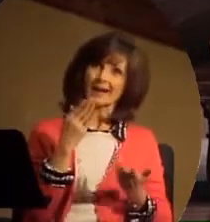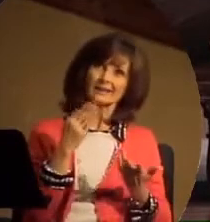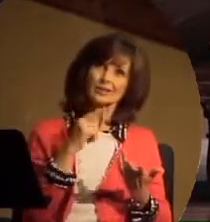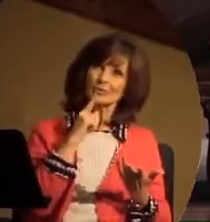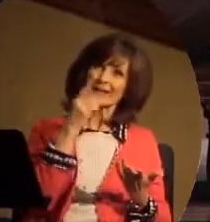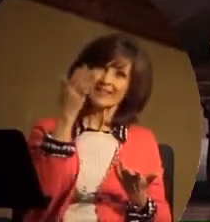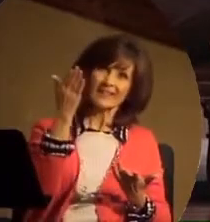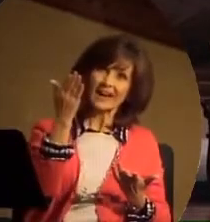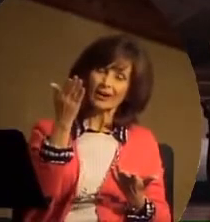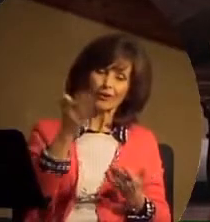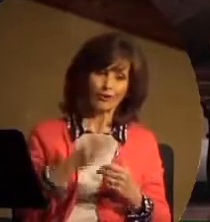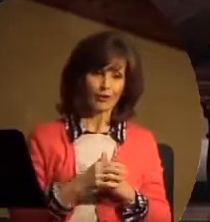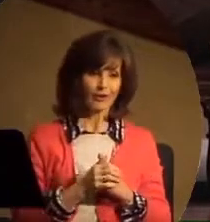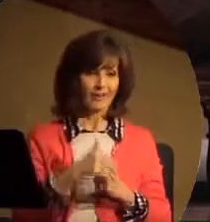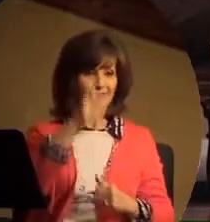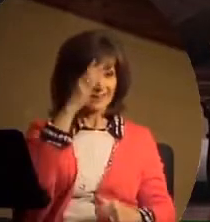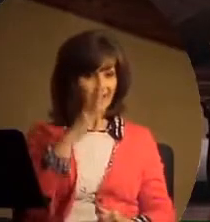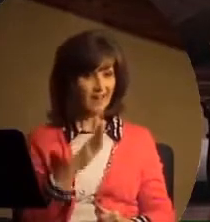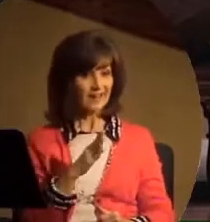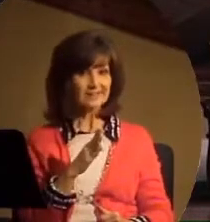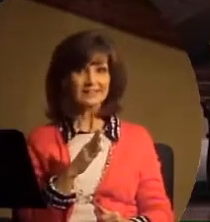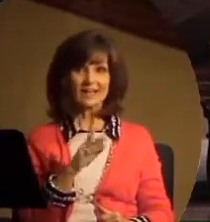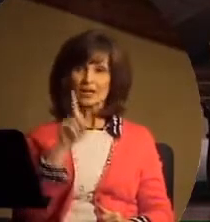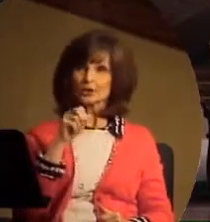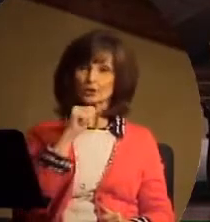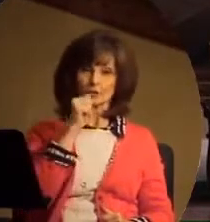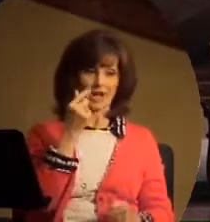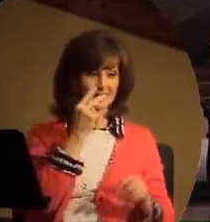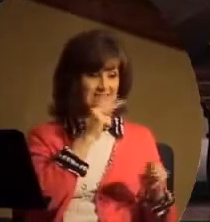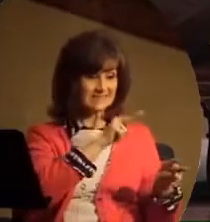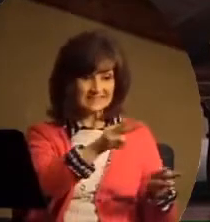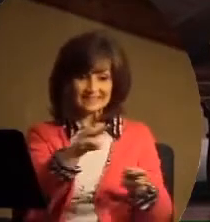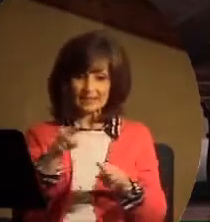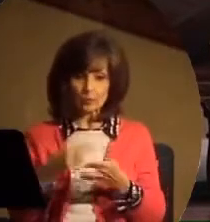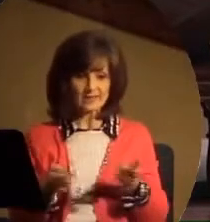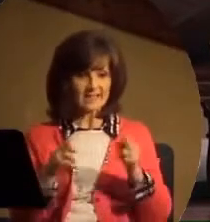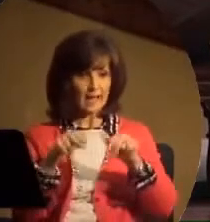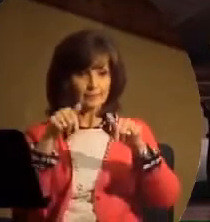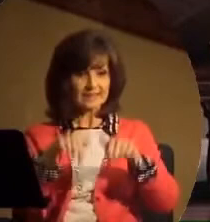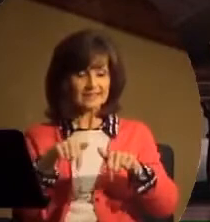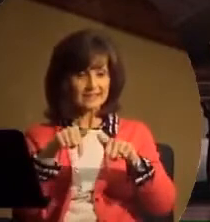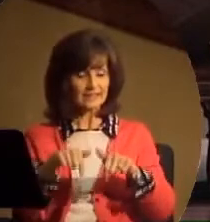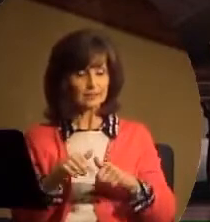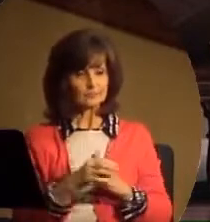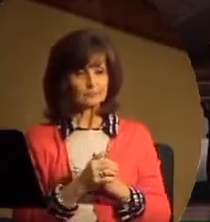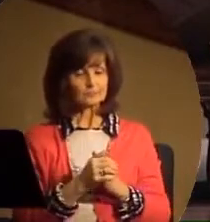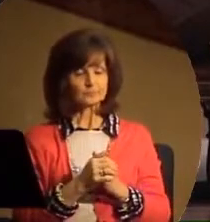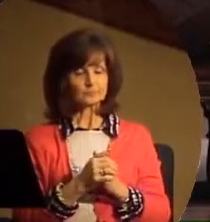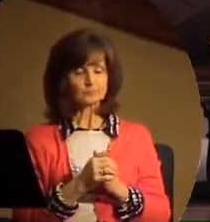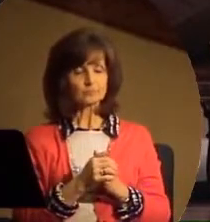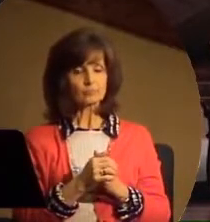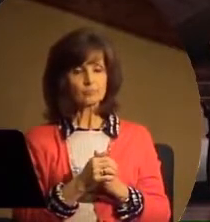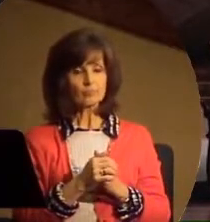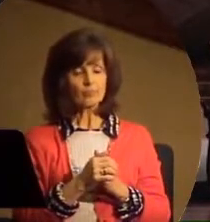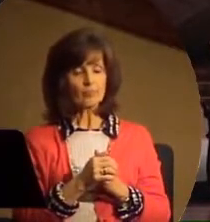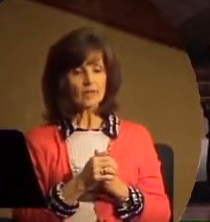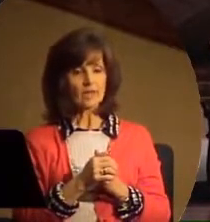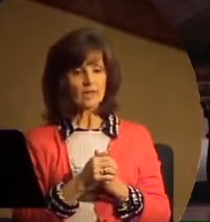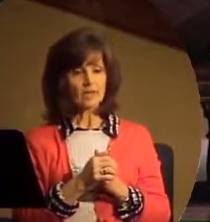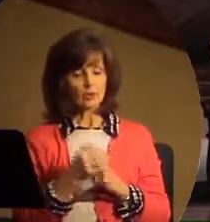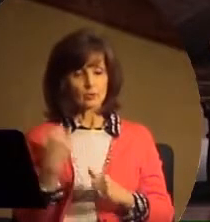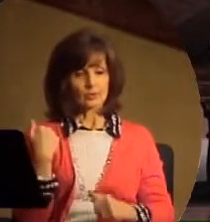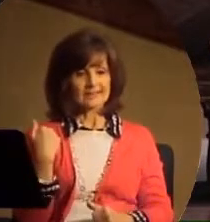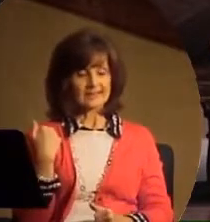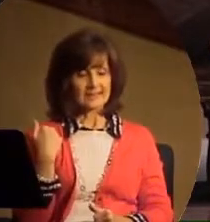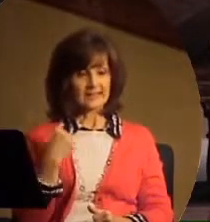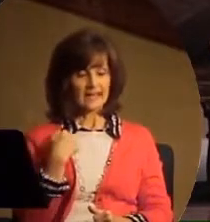really there? God, do you not see what is happening? Let me bring this a little closer to home. You know,